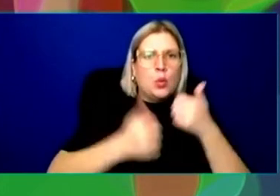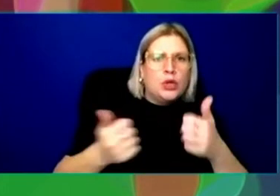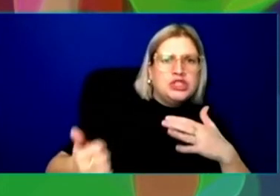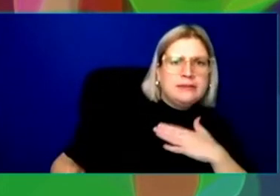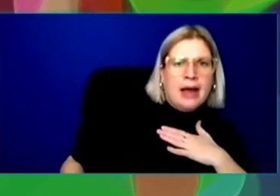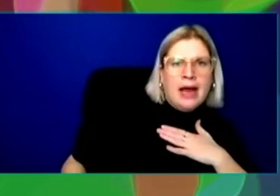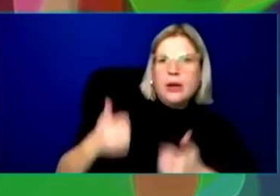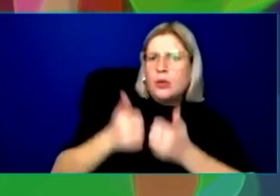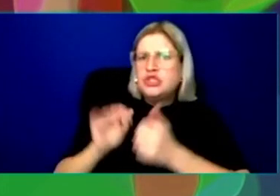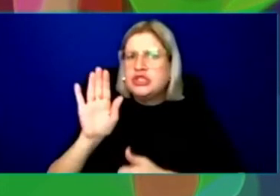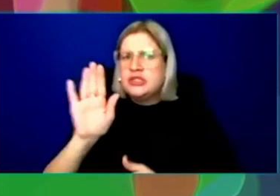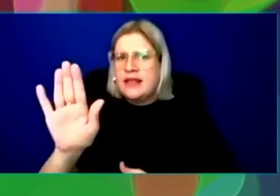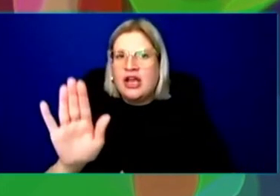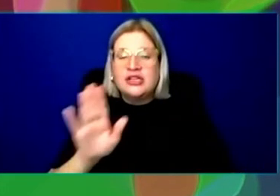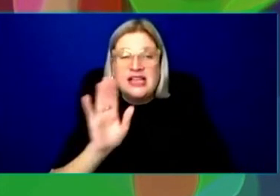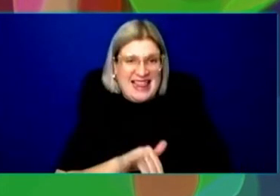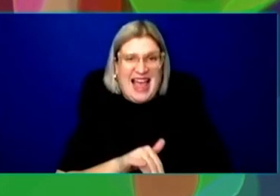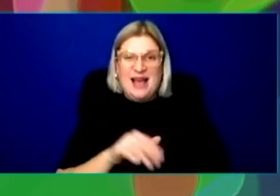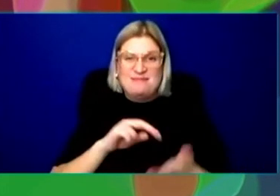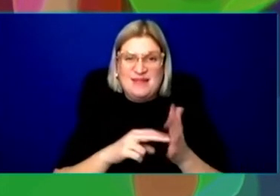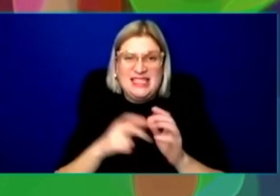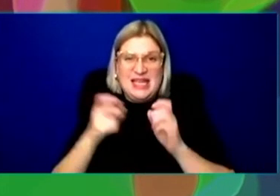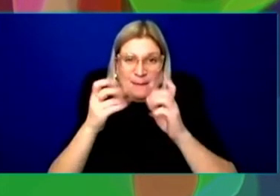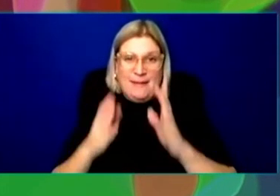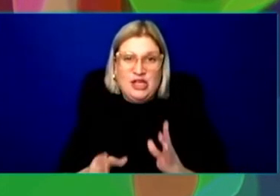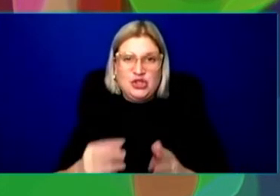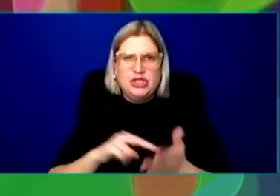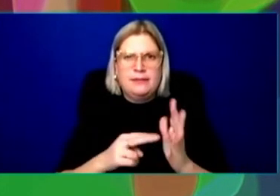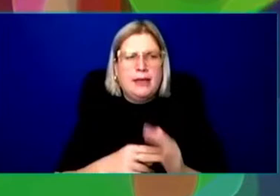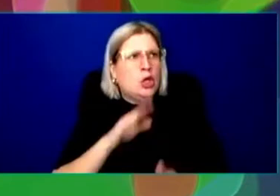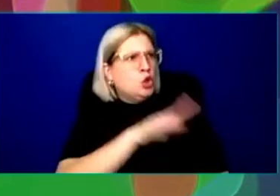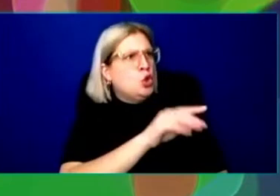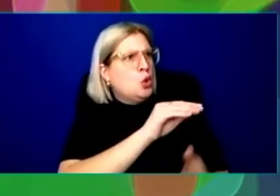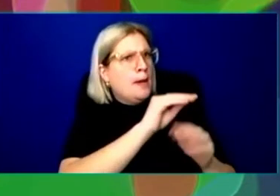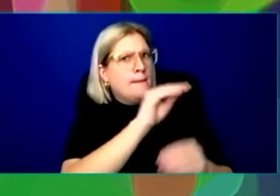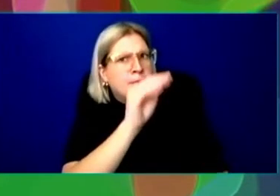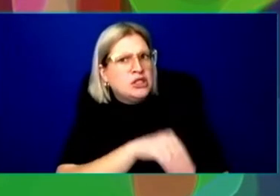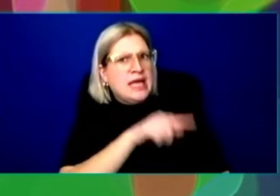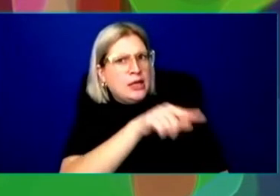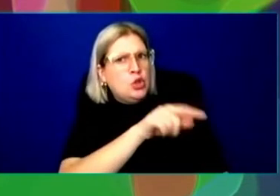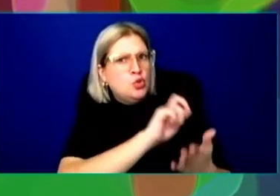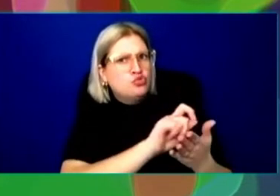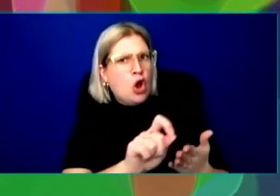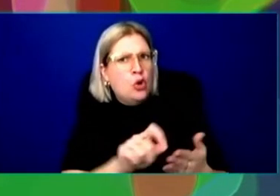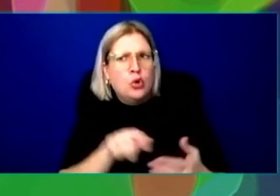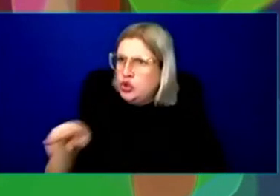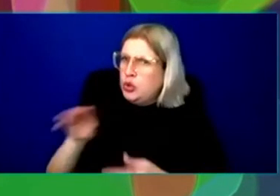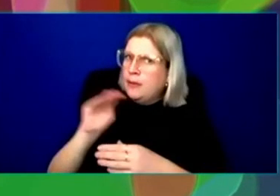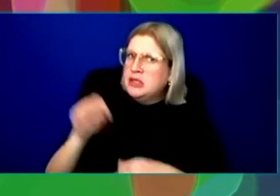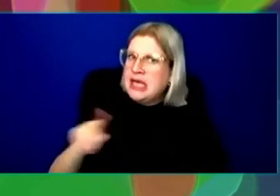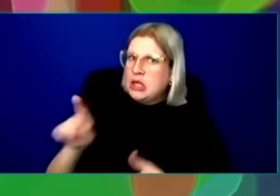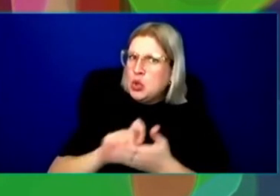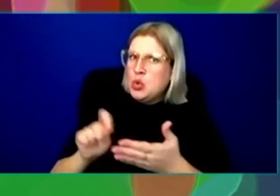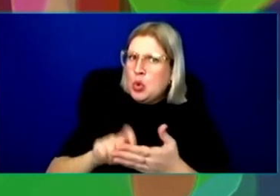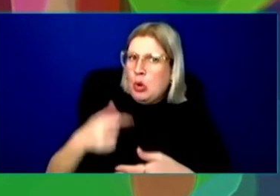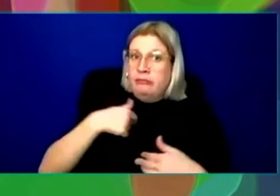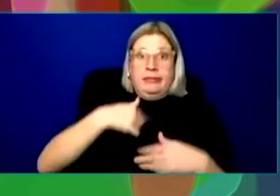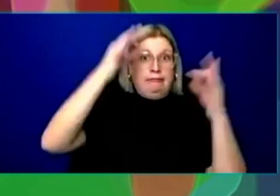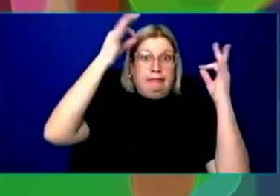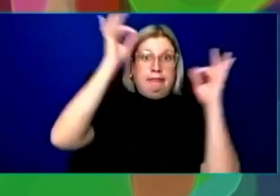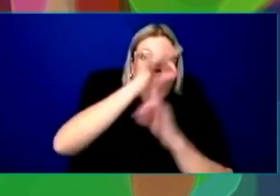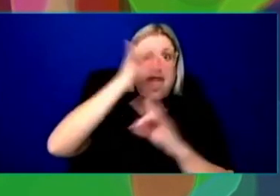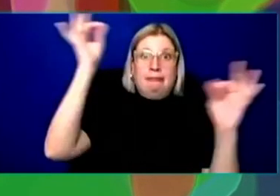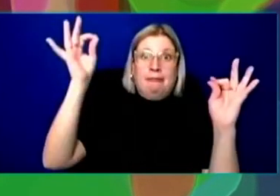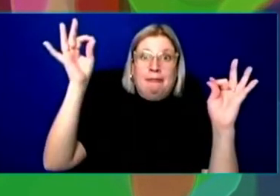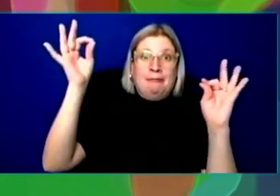that drives administrators crazy too. Like, wait, what percentage of this book did you write? I was like, I don't know anymore.